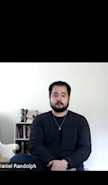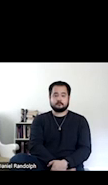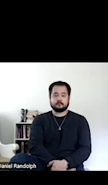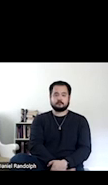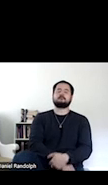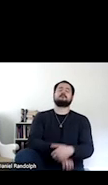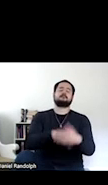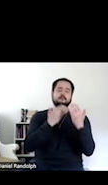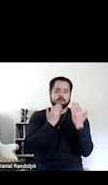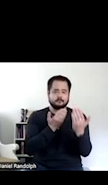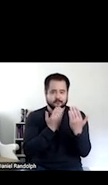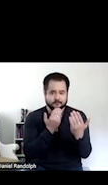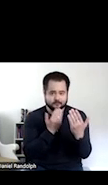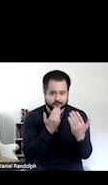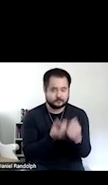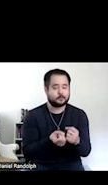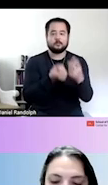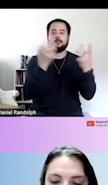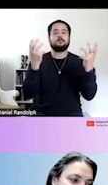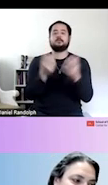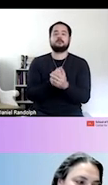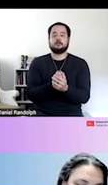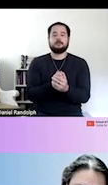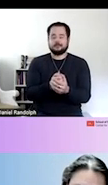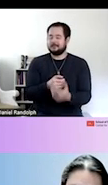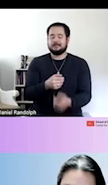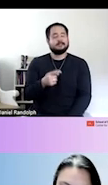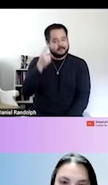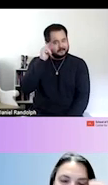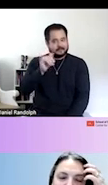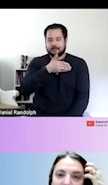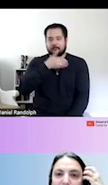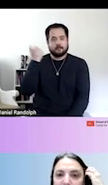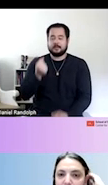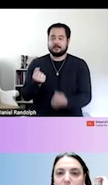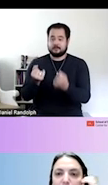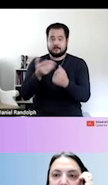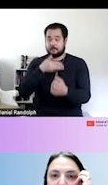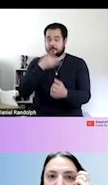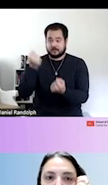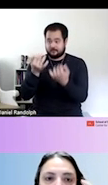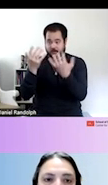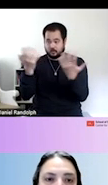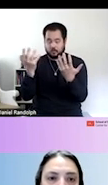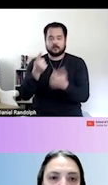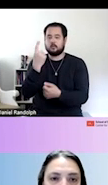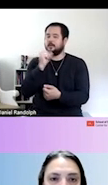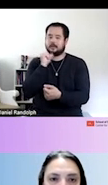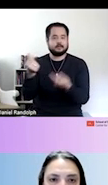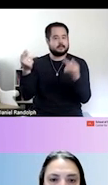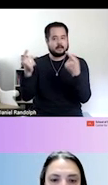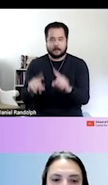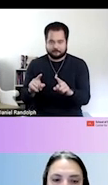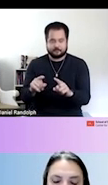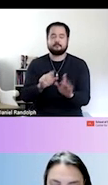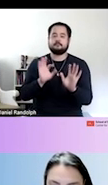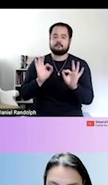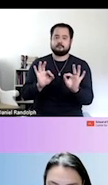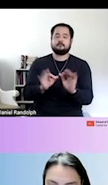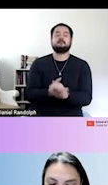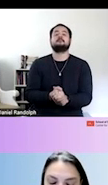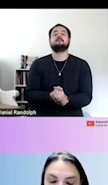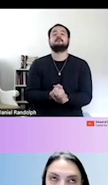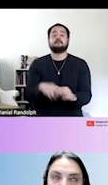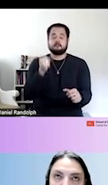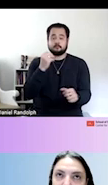Thank you so much. And I love that the best fire that occurs is the fire that doesn't happen. And so hopefully, the one nice thing about the Red